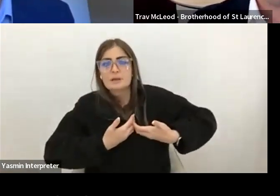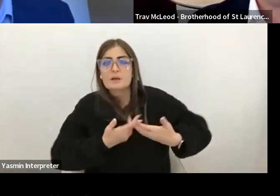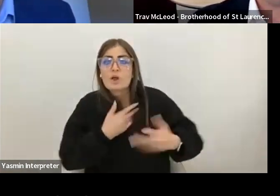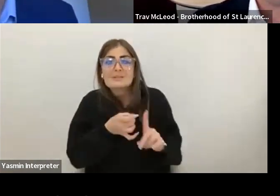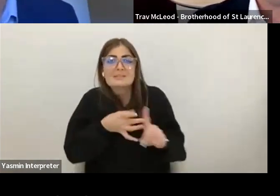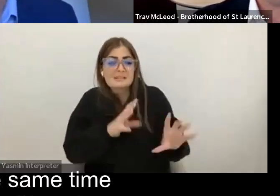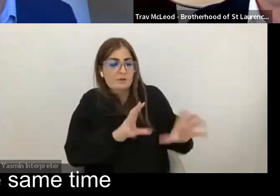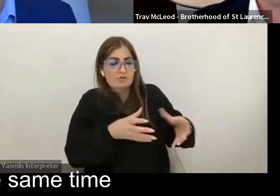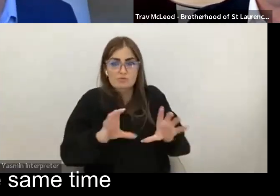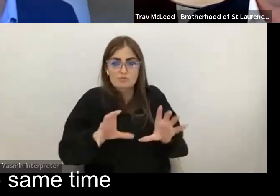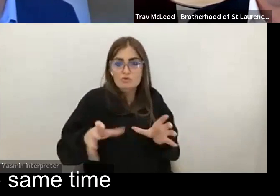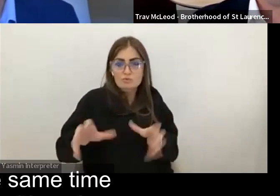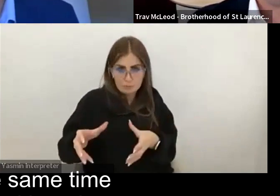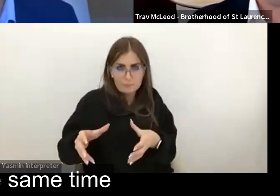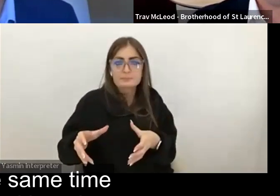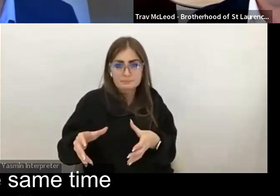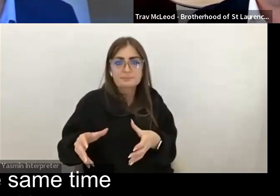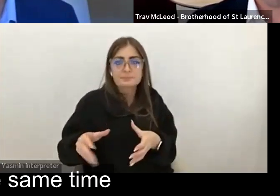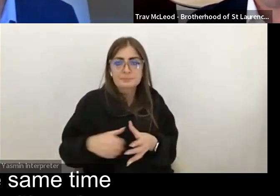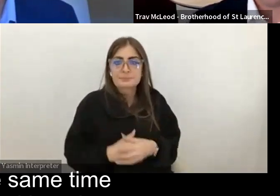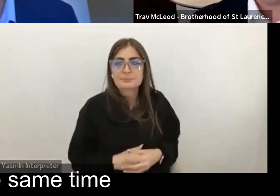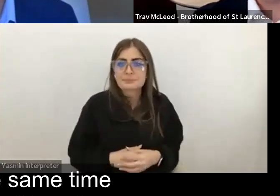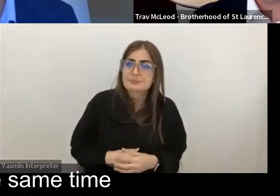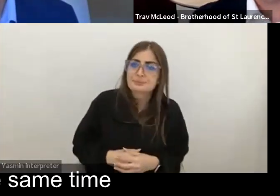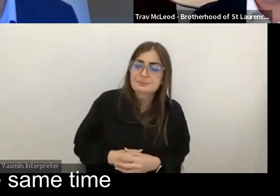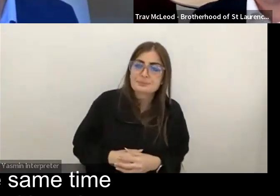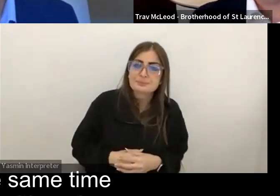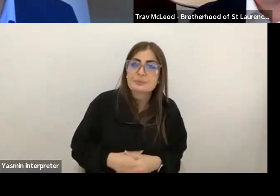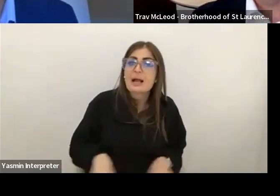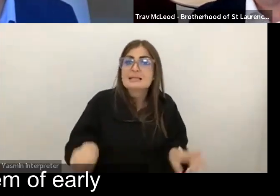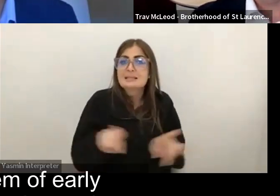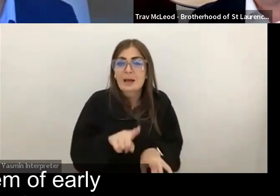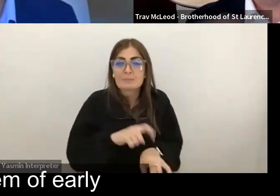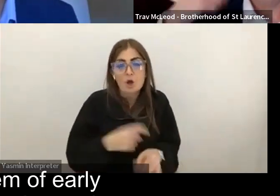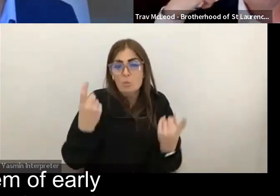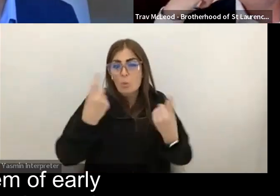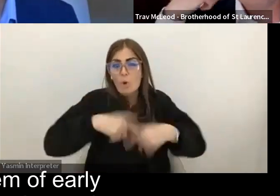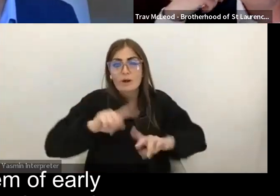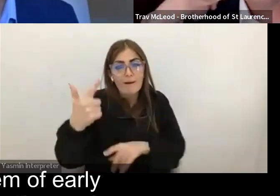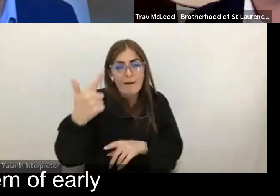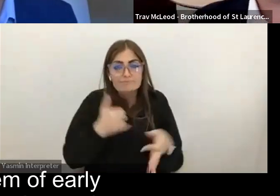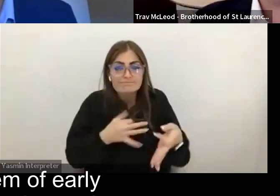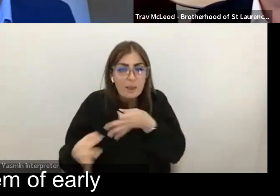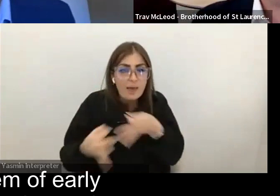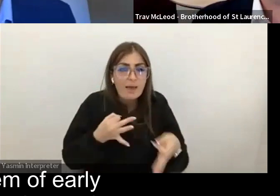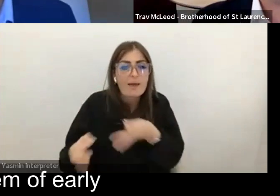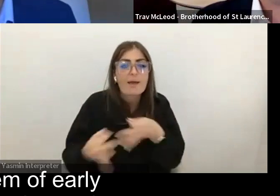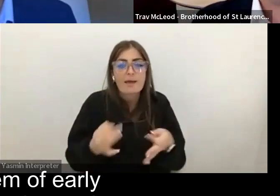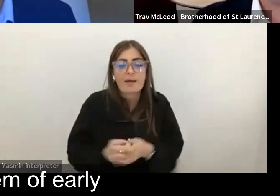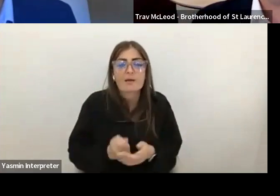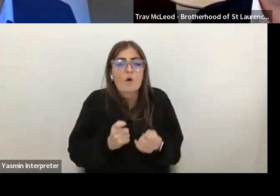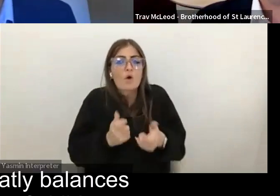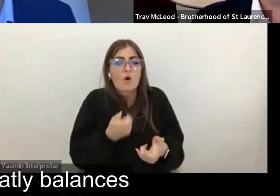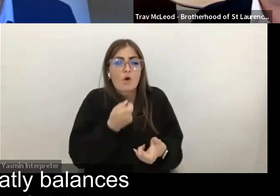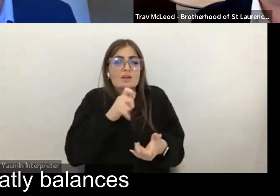particular groups, while at the same time coming up with a plan for a system of early childhood education and